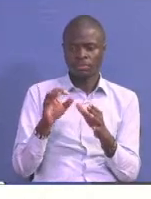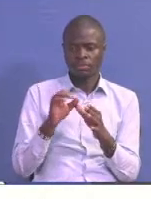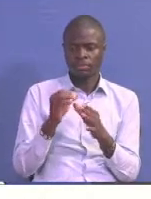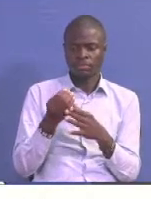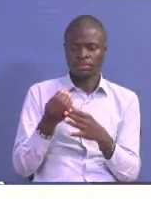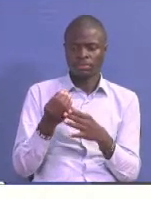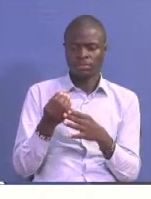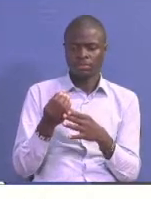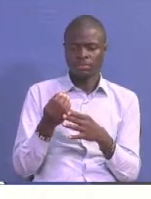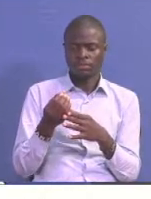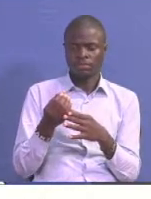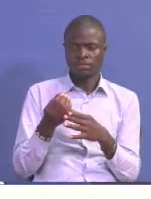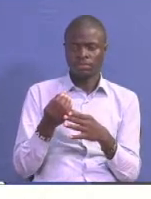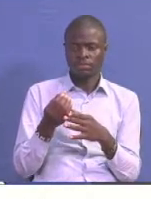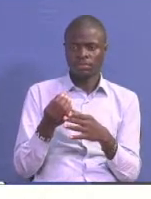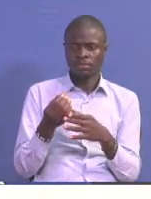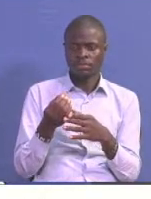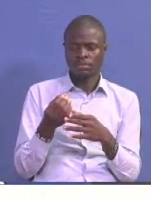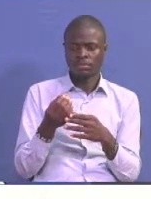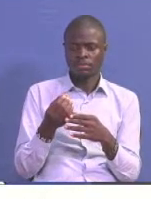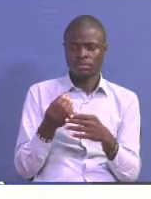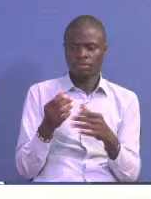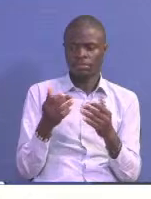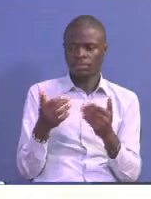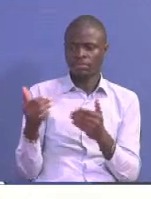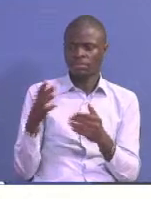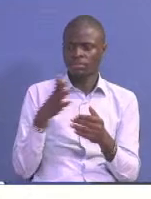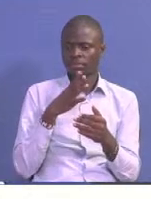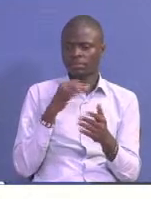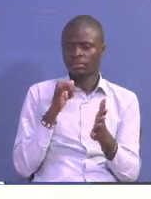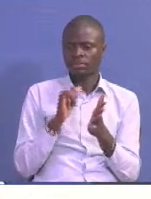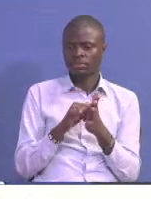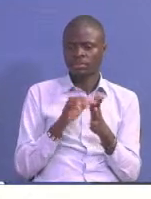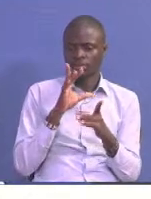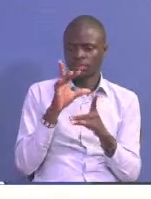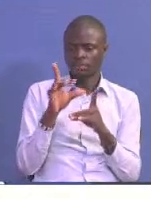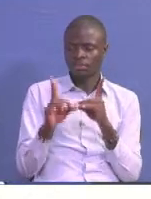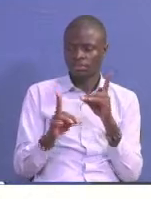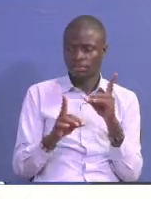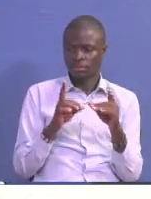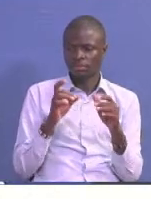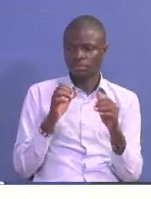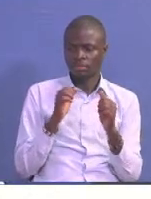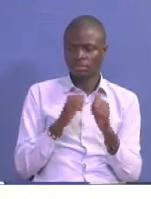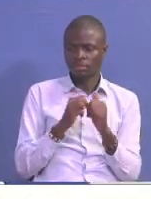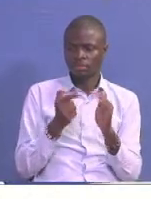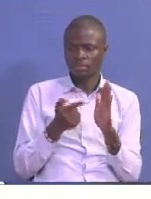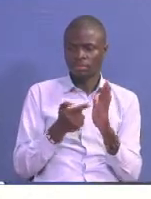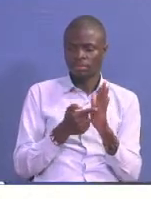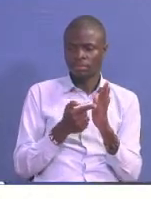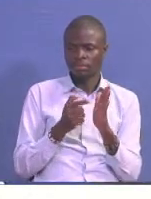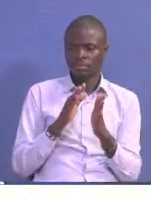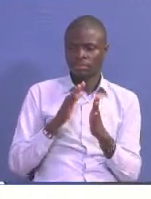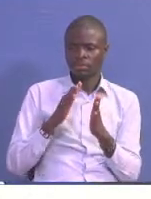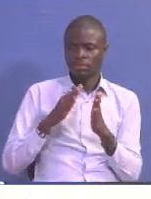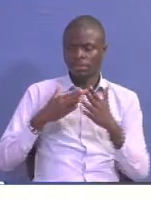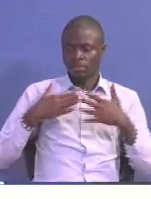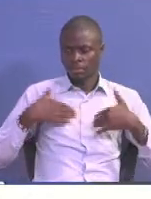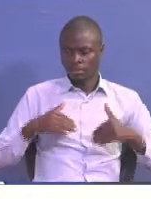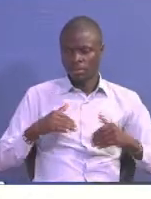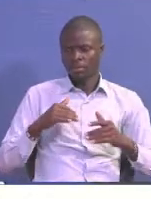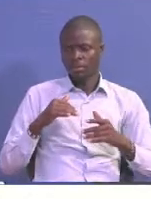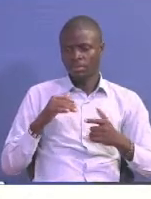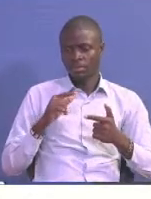or there are things that can be discussed with these bodies that represent the